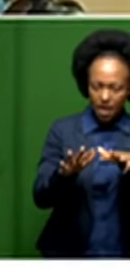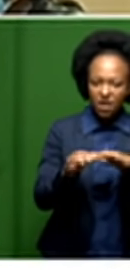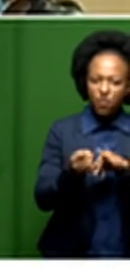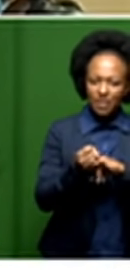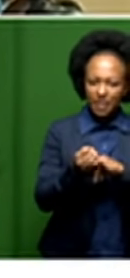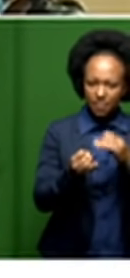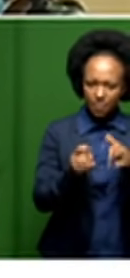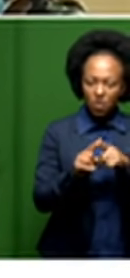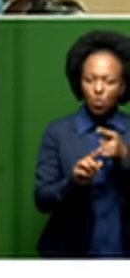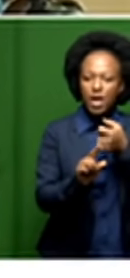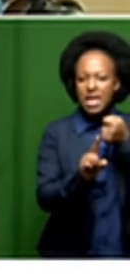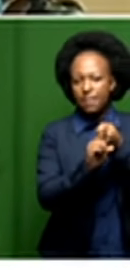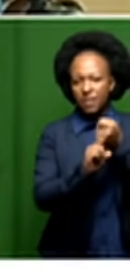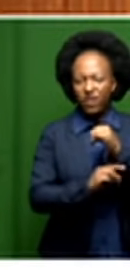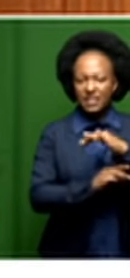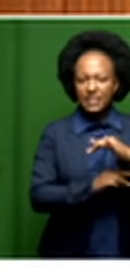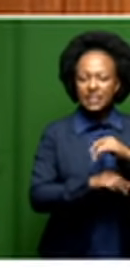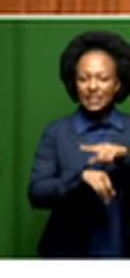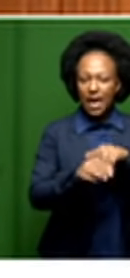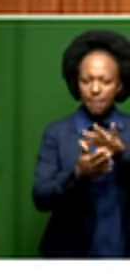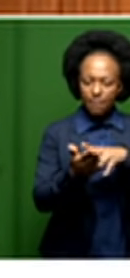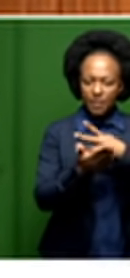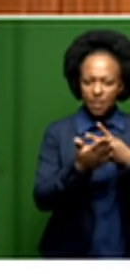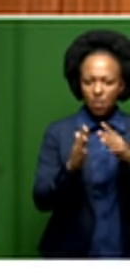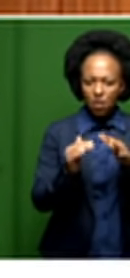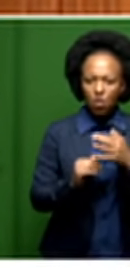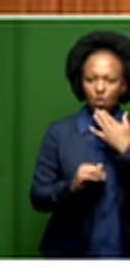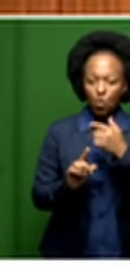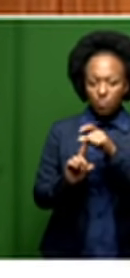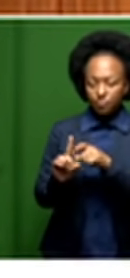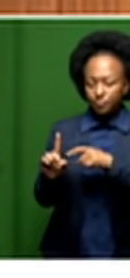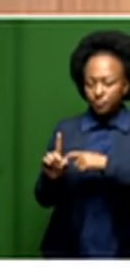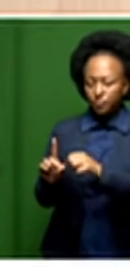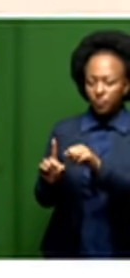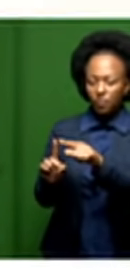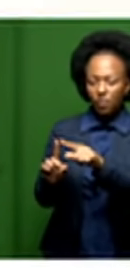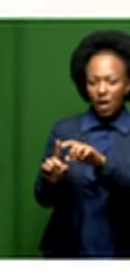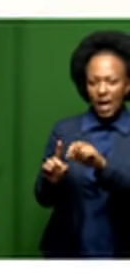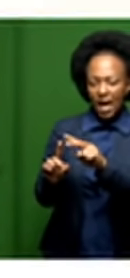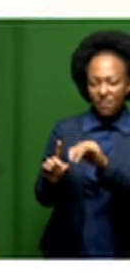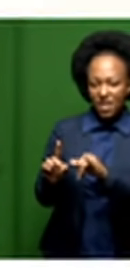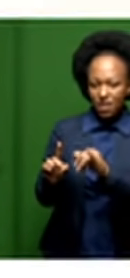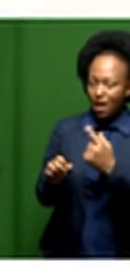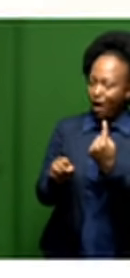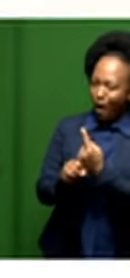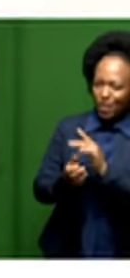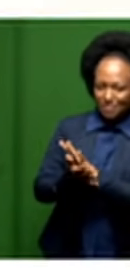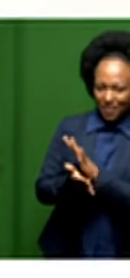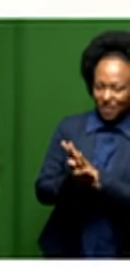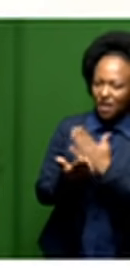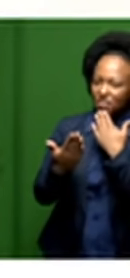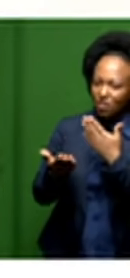the implications of the IEC's amended timetable, let's chat to Levy Ndou, who is a political analyst. Levy, always a pleasure. Thanks for being with